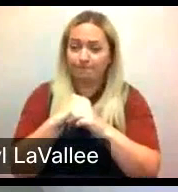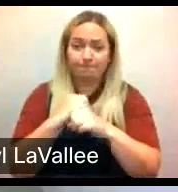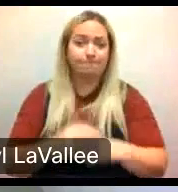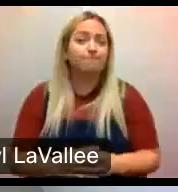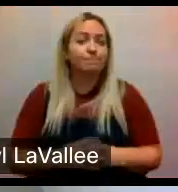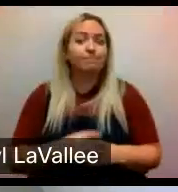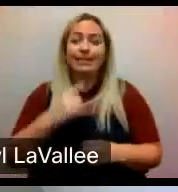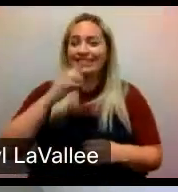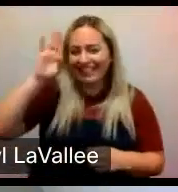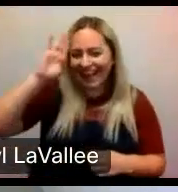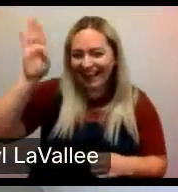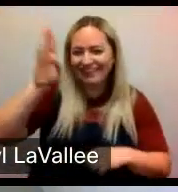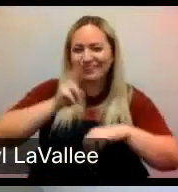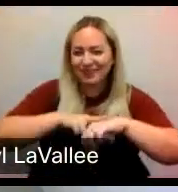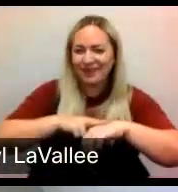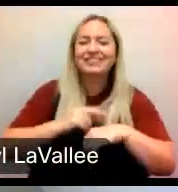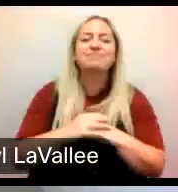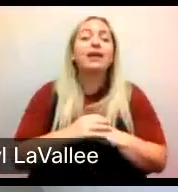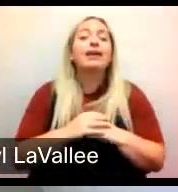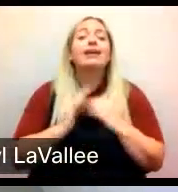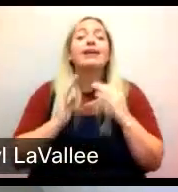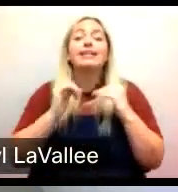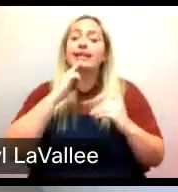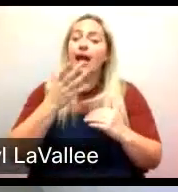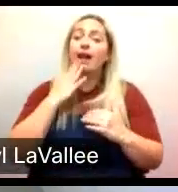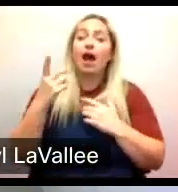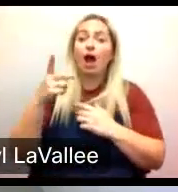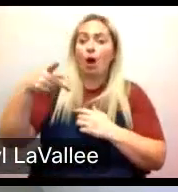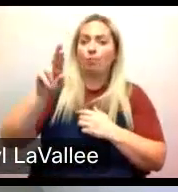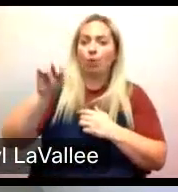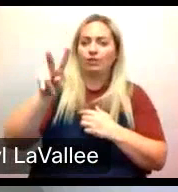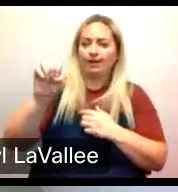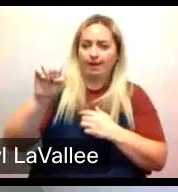He says hi, of course, a greeting. Then he says, "I had a very productive weekend."